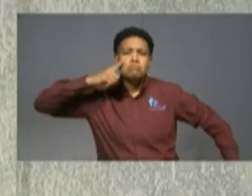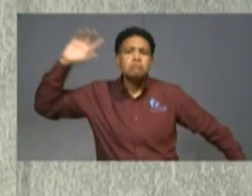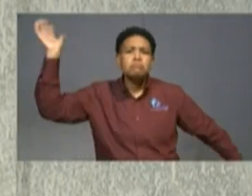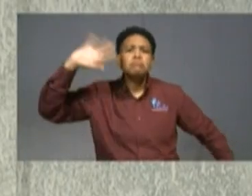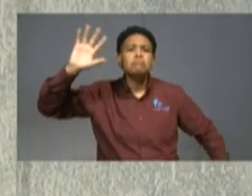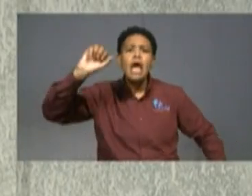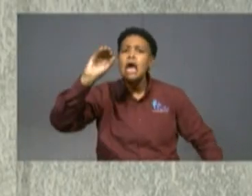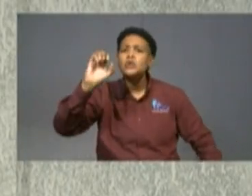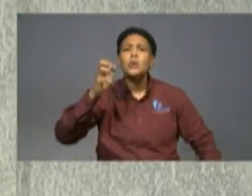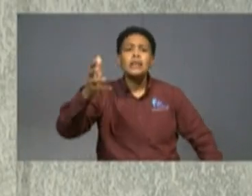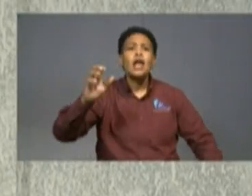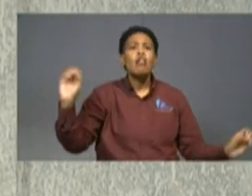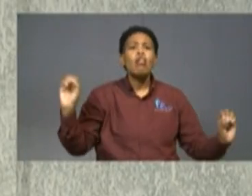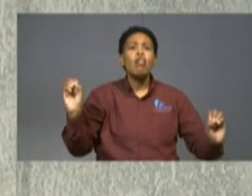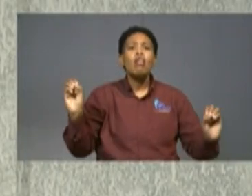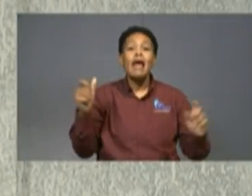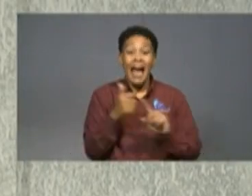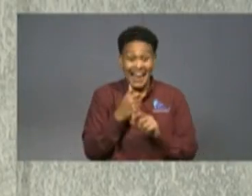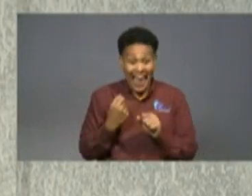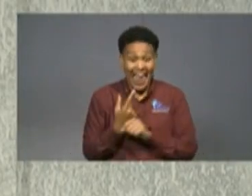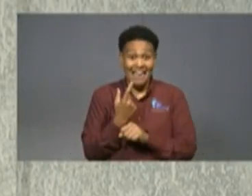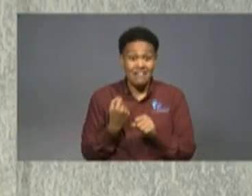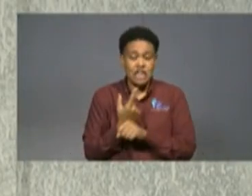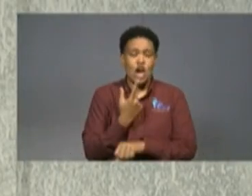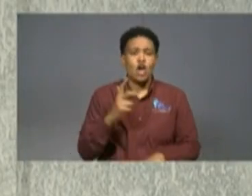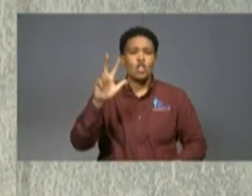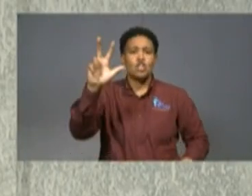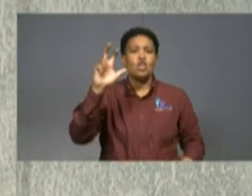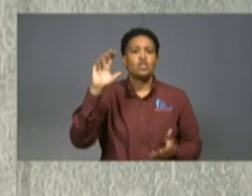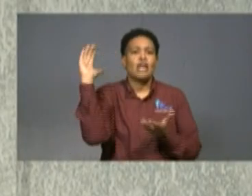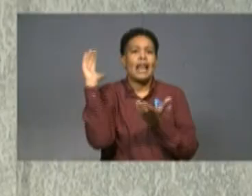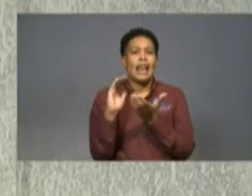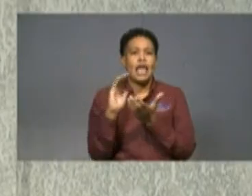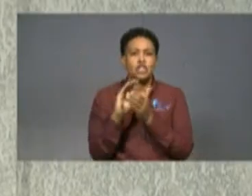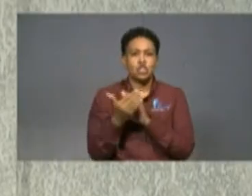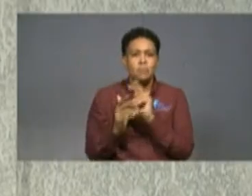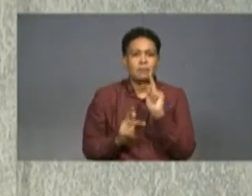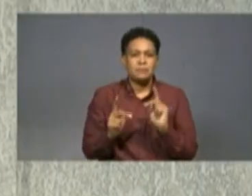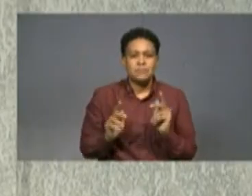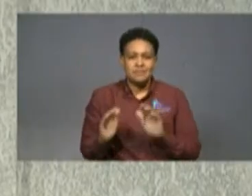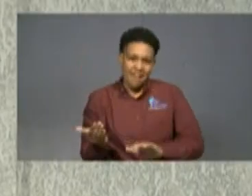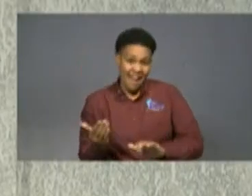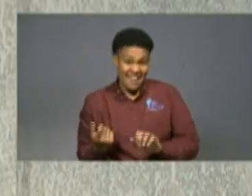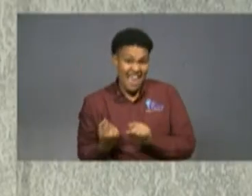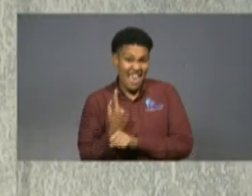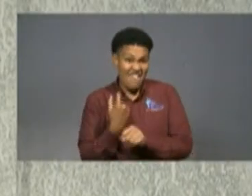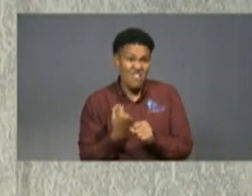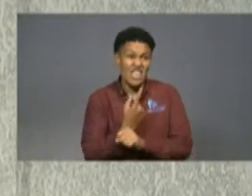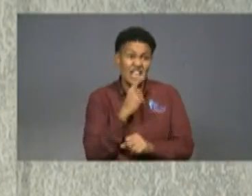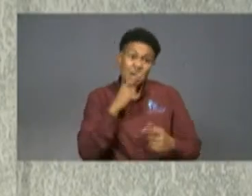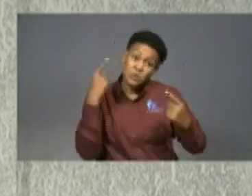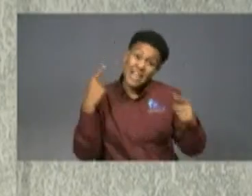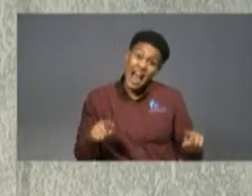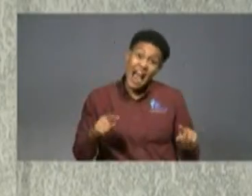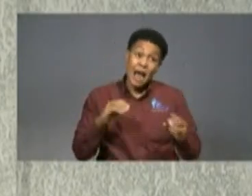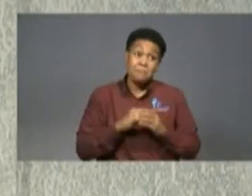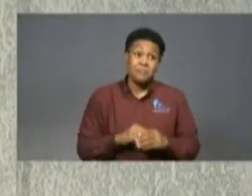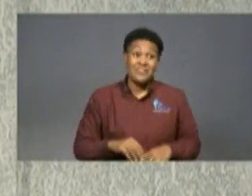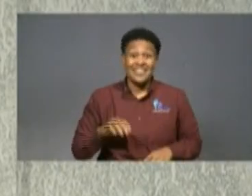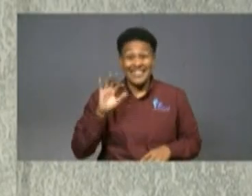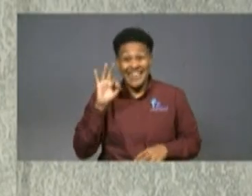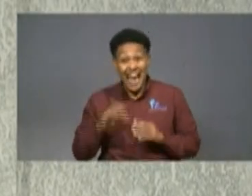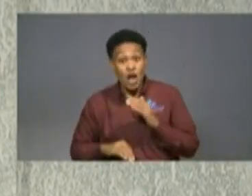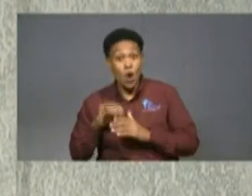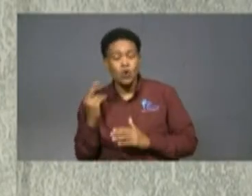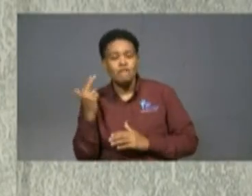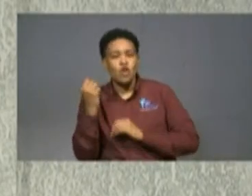of emergency, and each year 300 less Jamaicans died than is the case for the 9 of the 13 years that the JLP